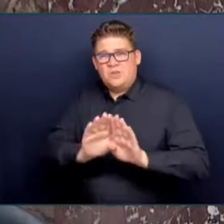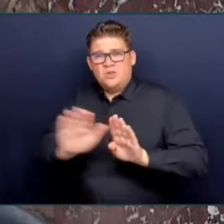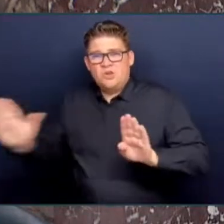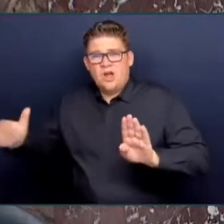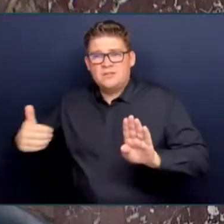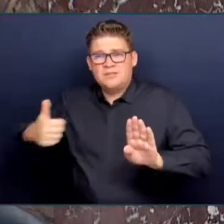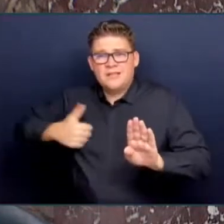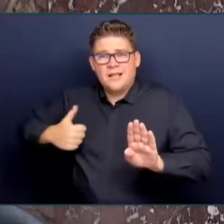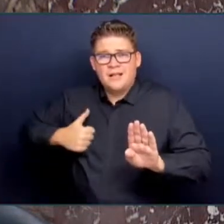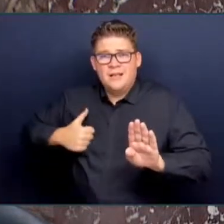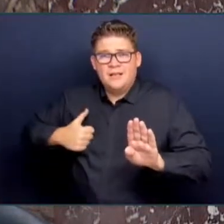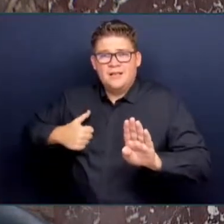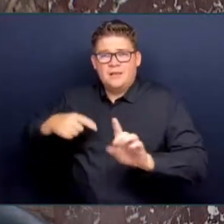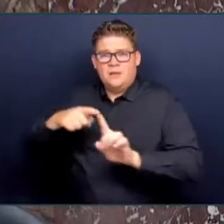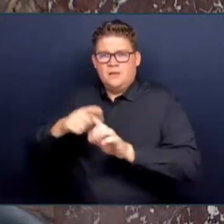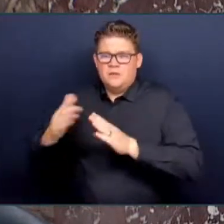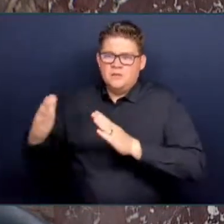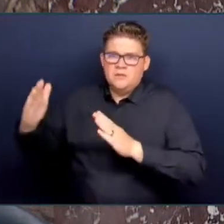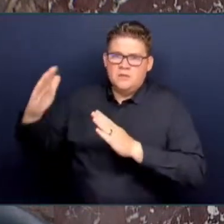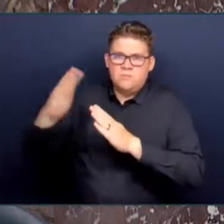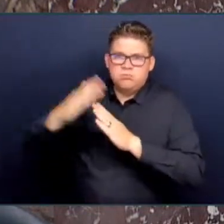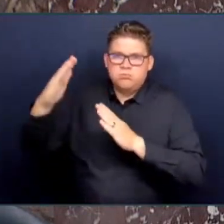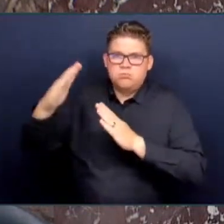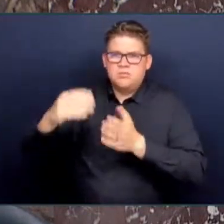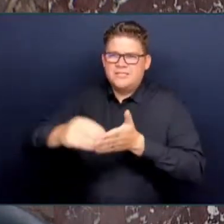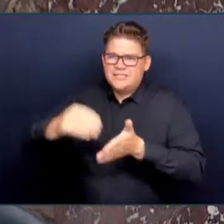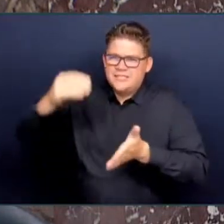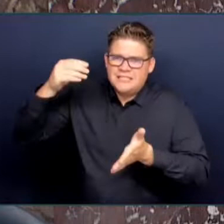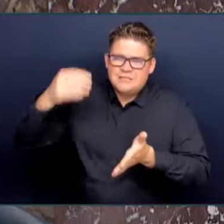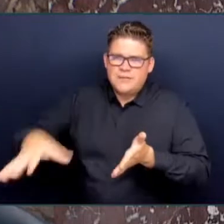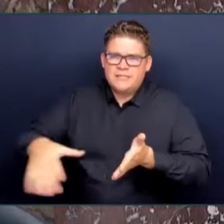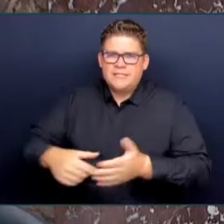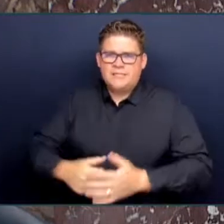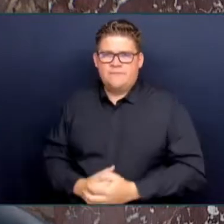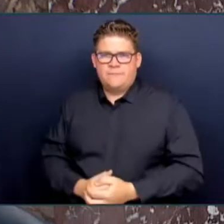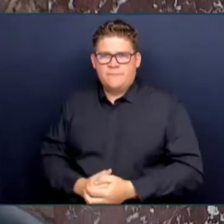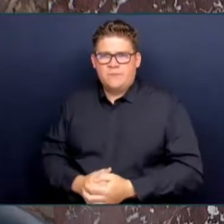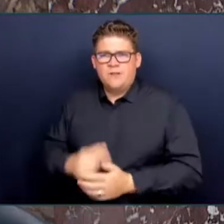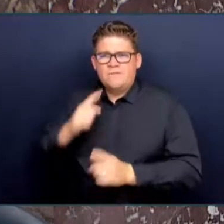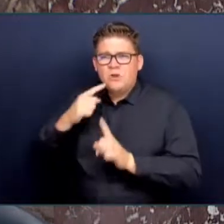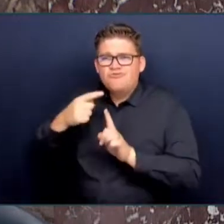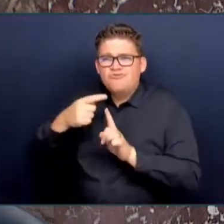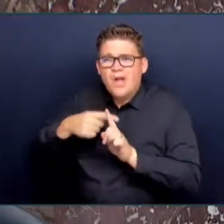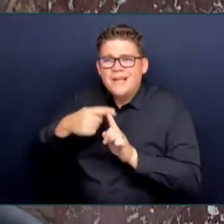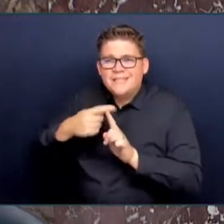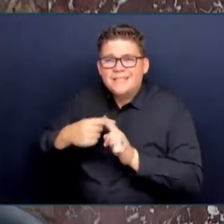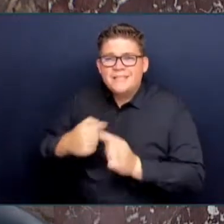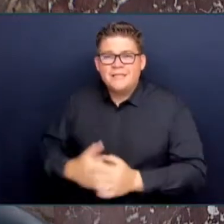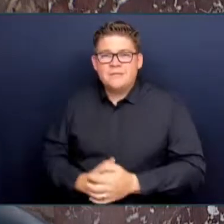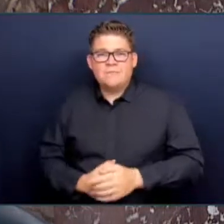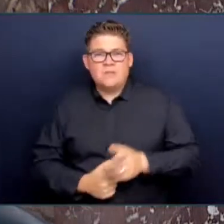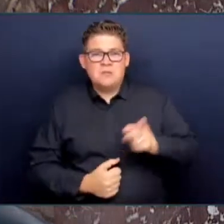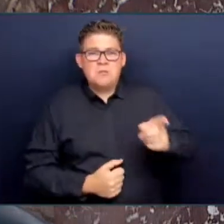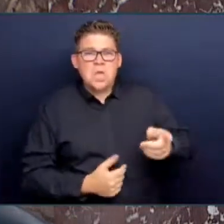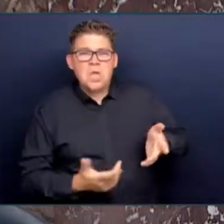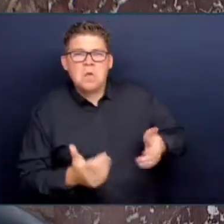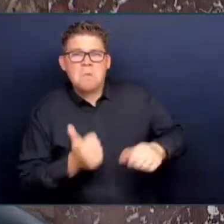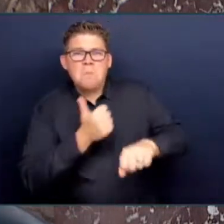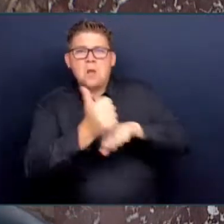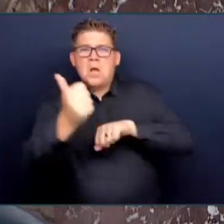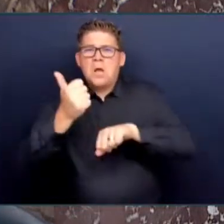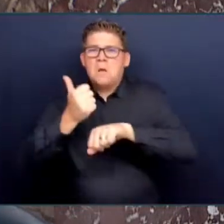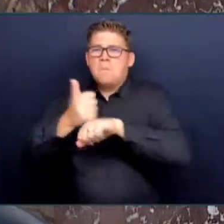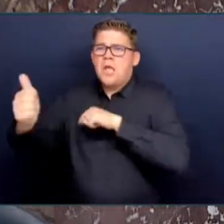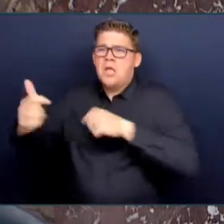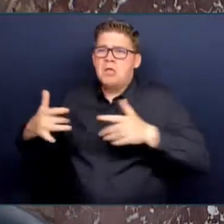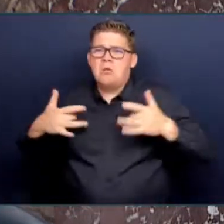record. Now, they can point fingers, they can talk about mysterious speculators, they can talk about all these other things, but the